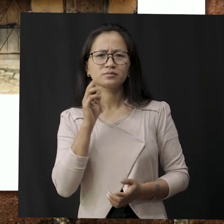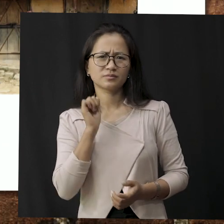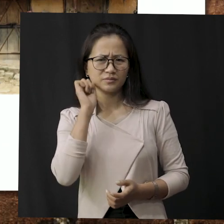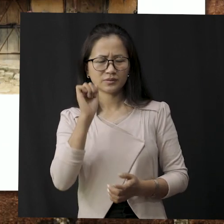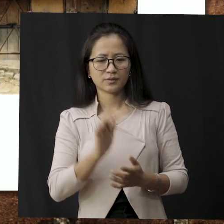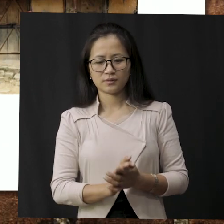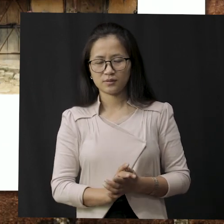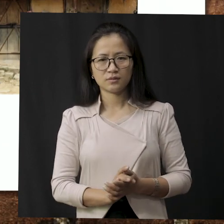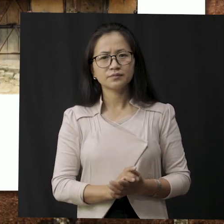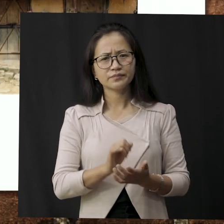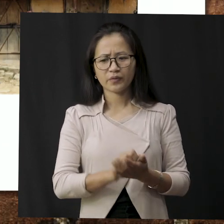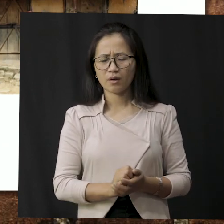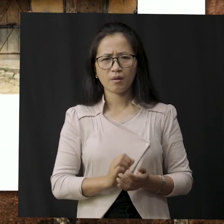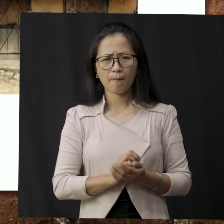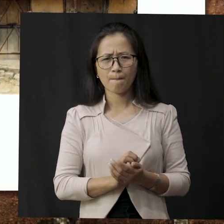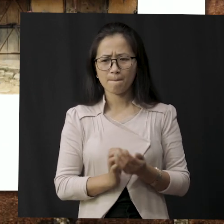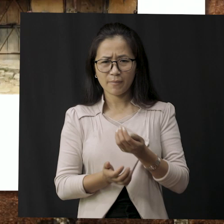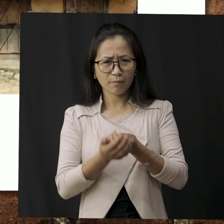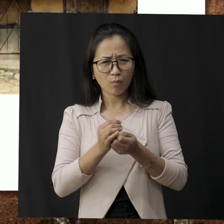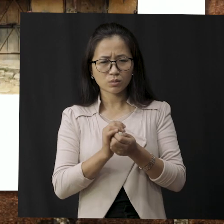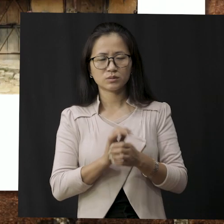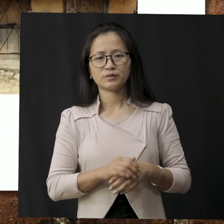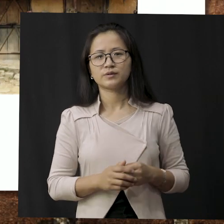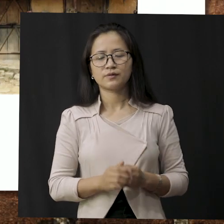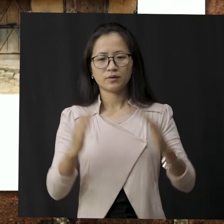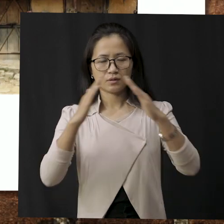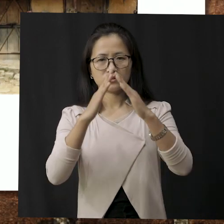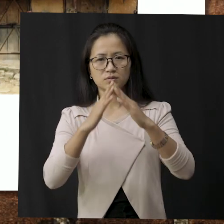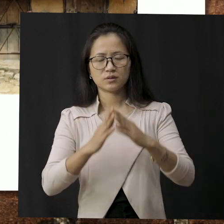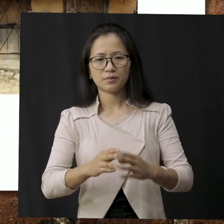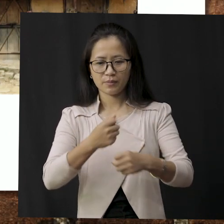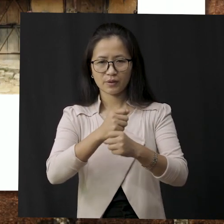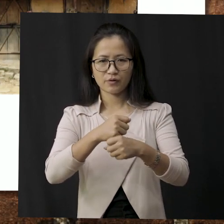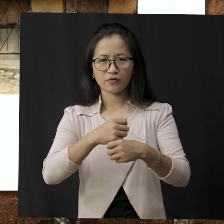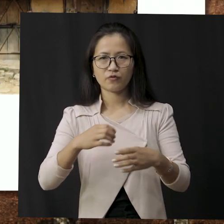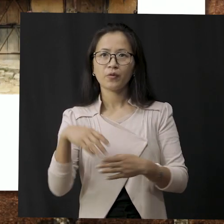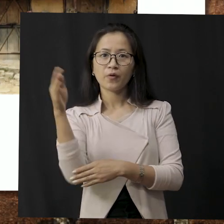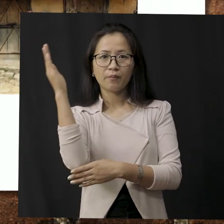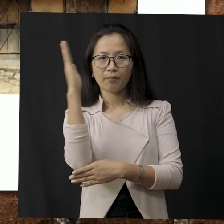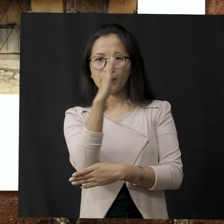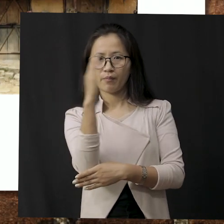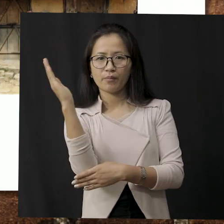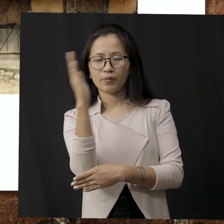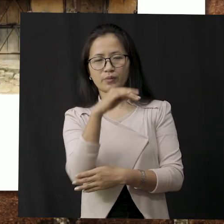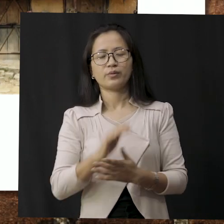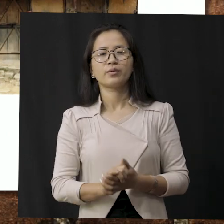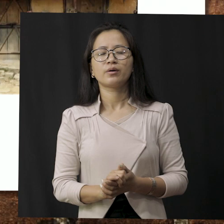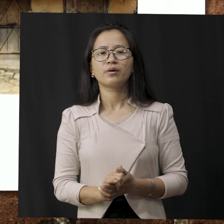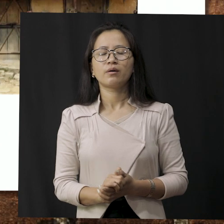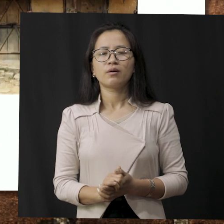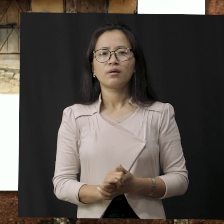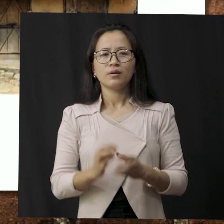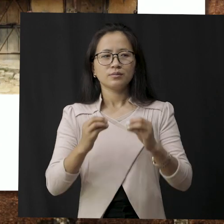her village, most of the houses are made of bamboo. Like on the top here, you can see this is made up